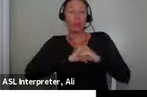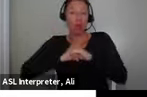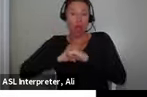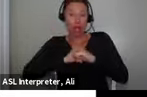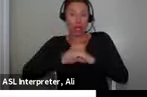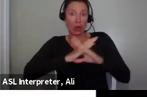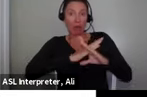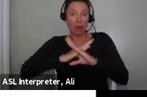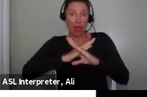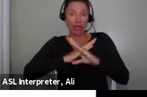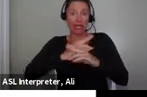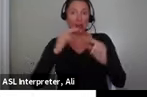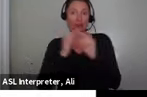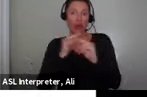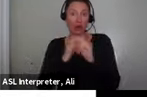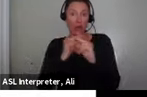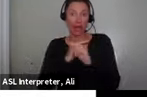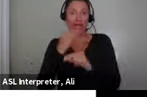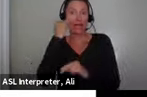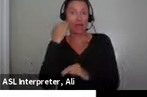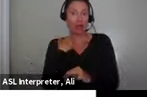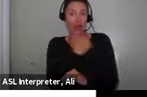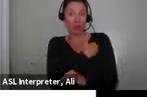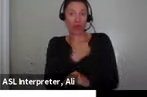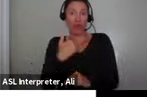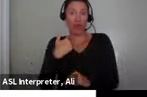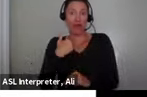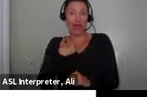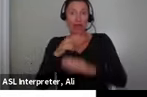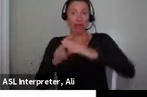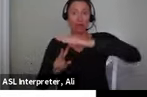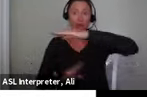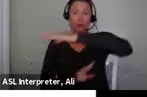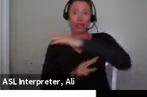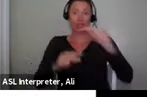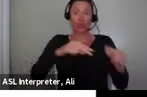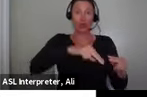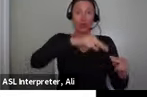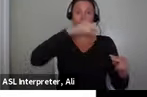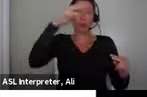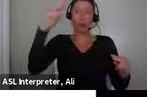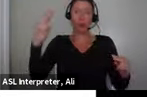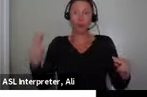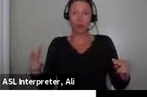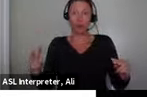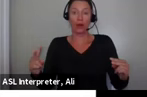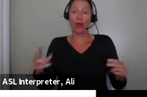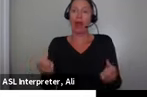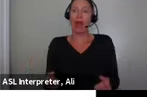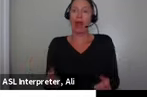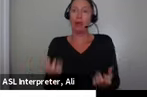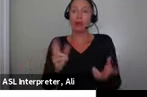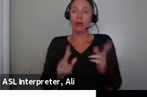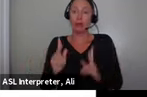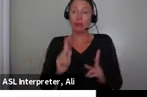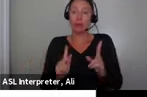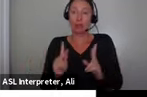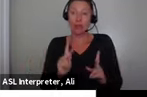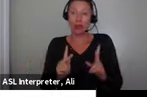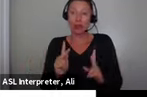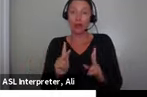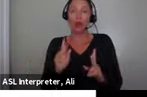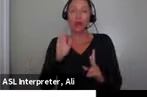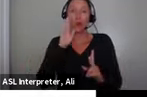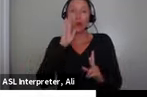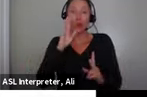If we have an overhead bridge, how many people are going to be coming